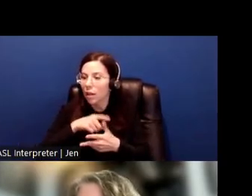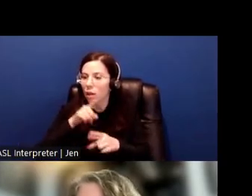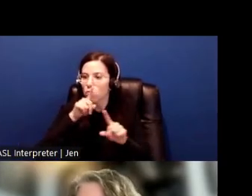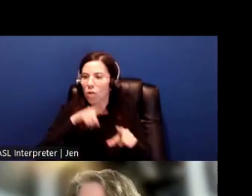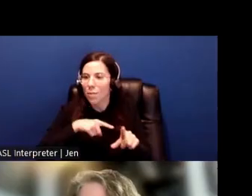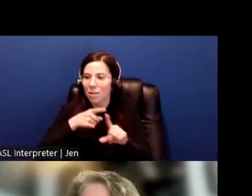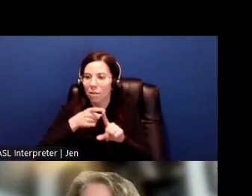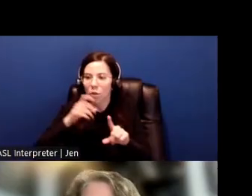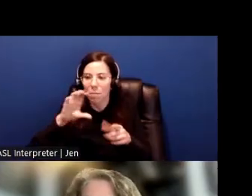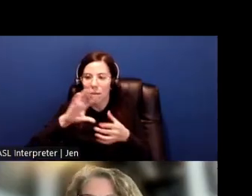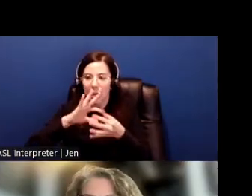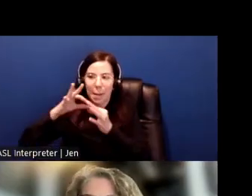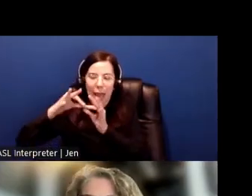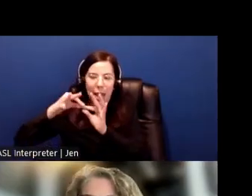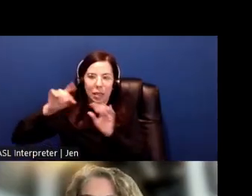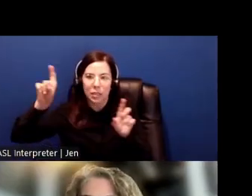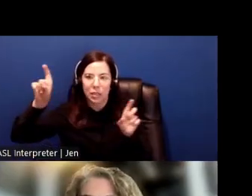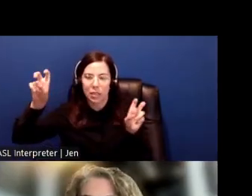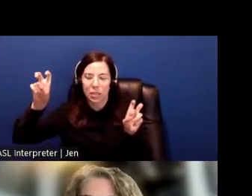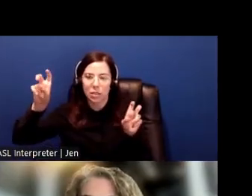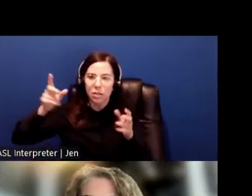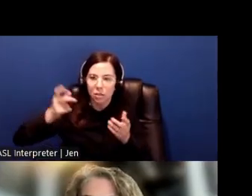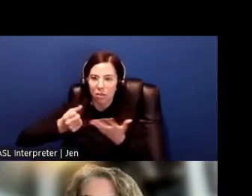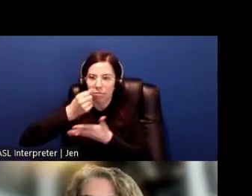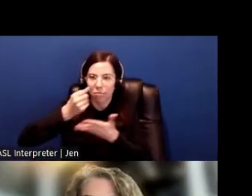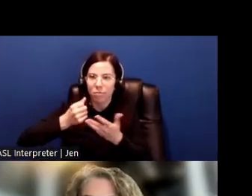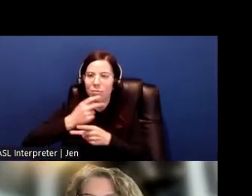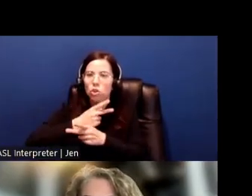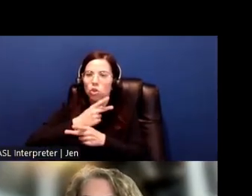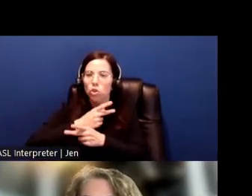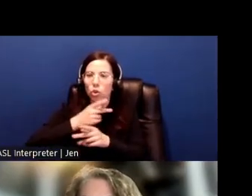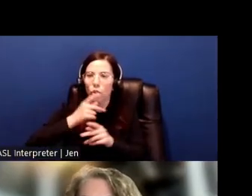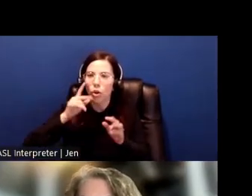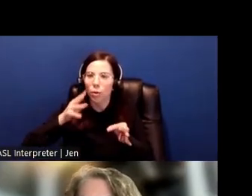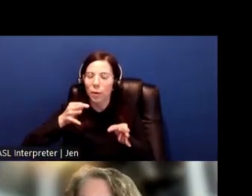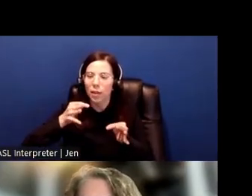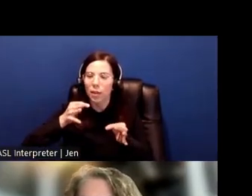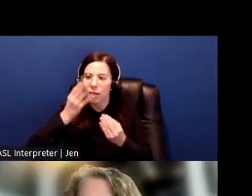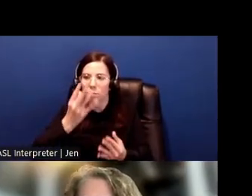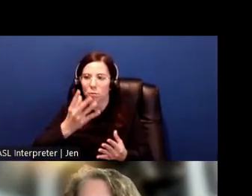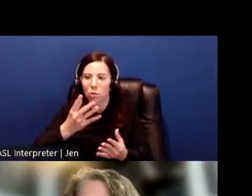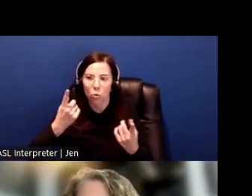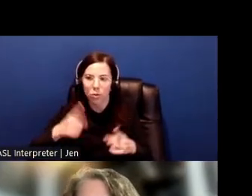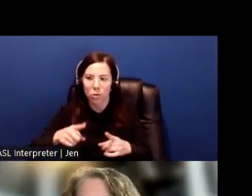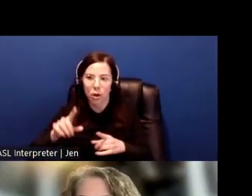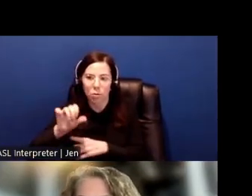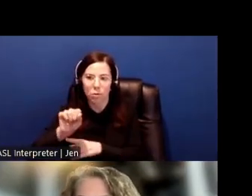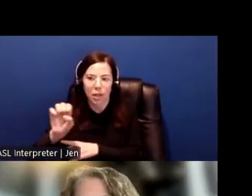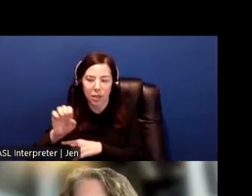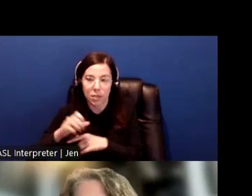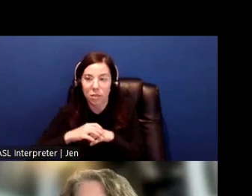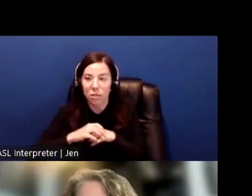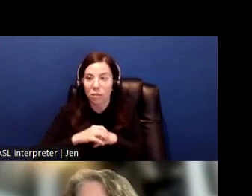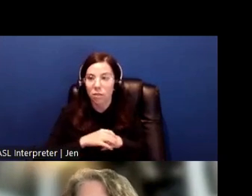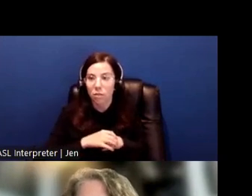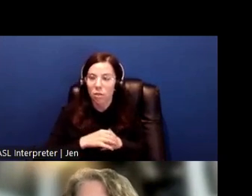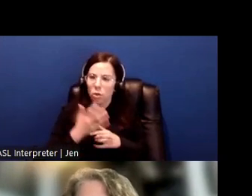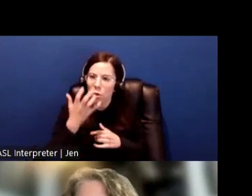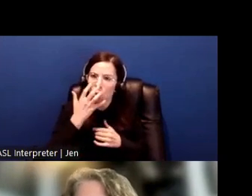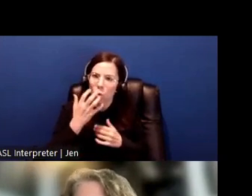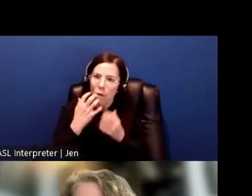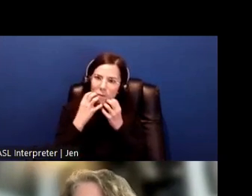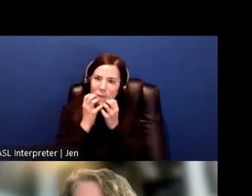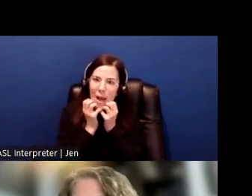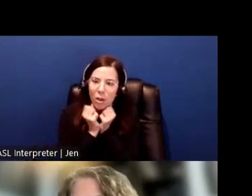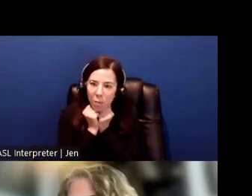able to determine what the status or give updates on the status of cases. And that can be a very valuable